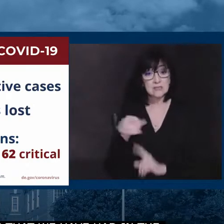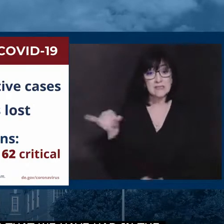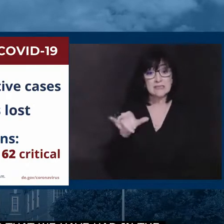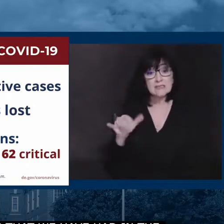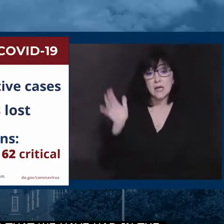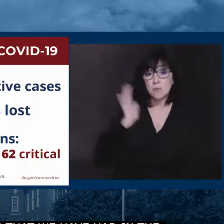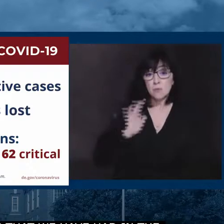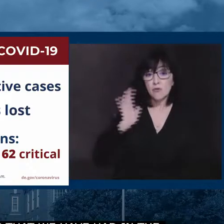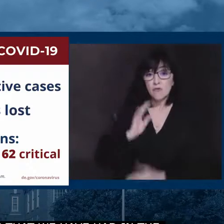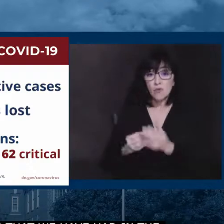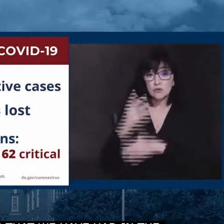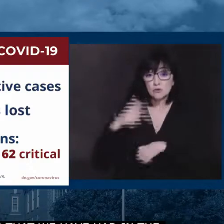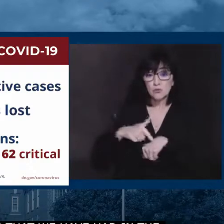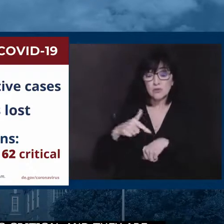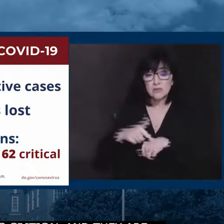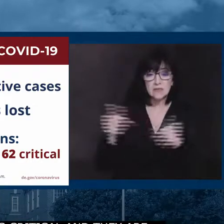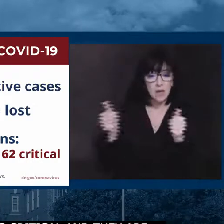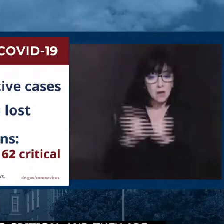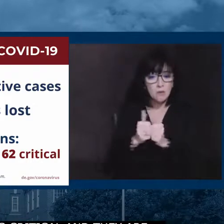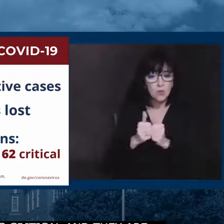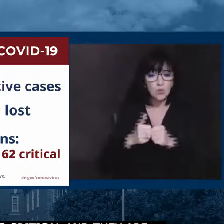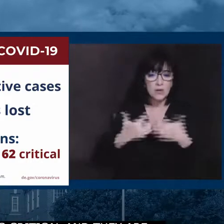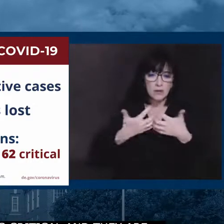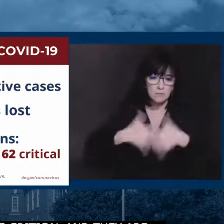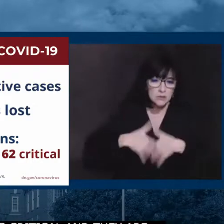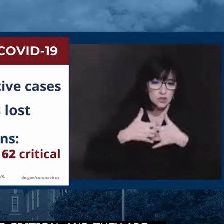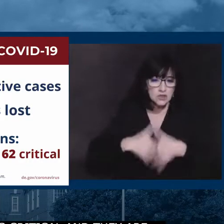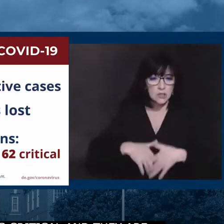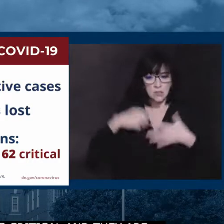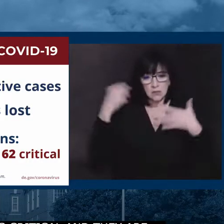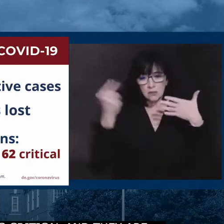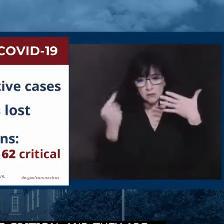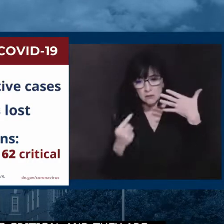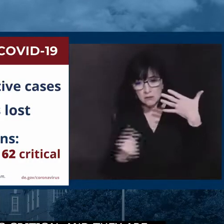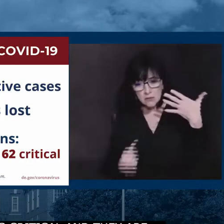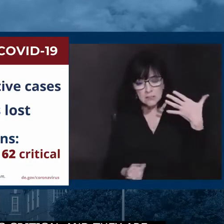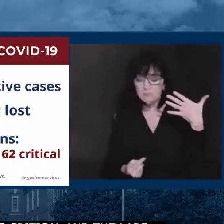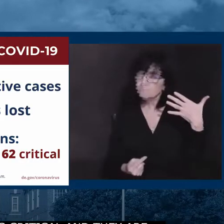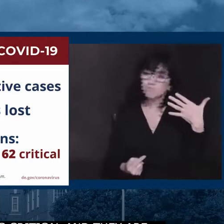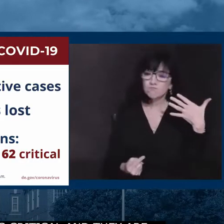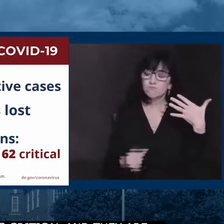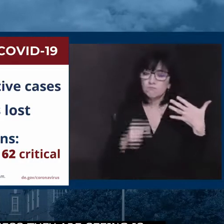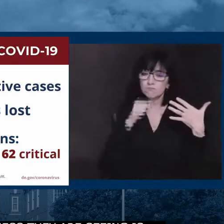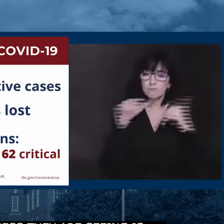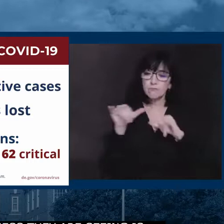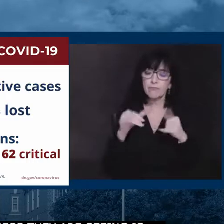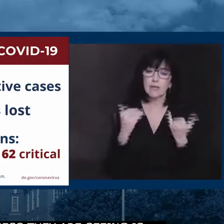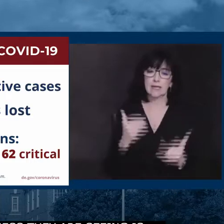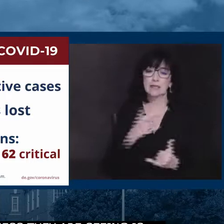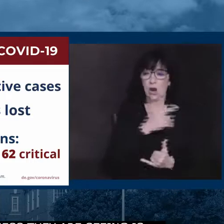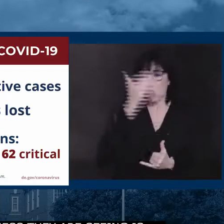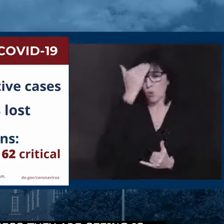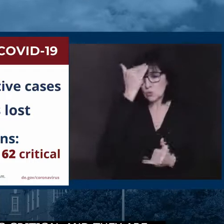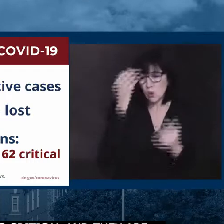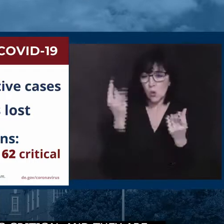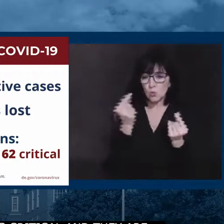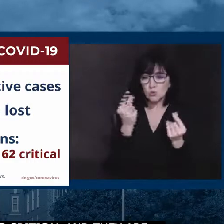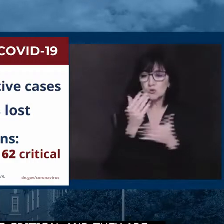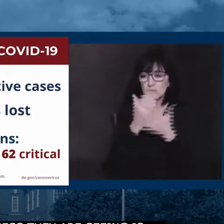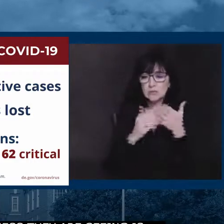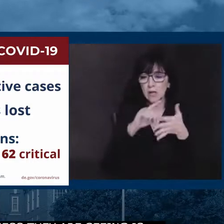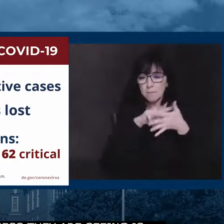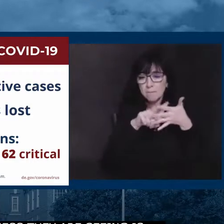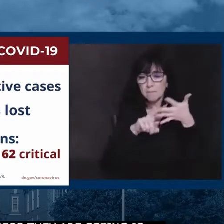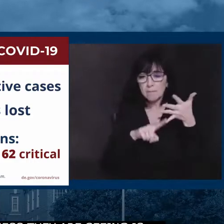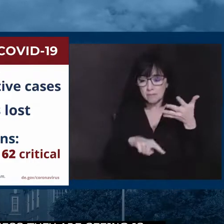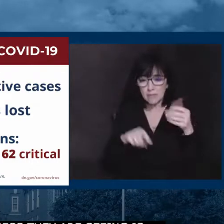in the spring. They've got new ways of treating the patients that come in, and they're able to